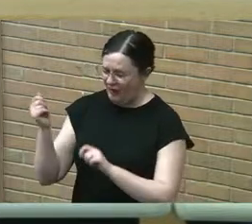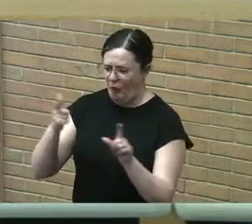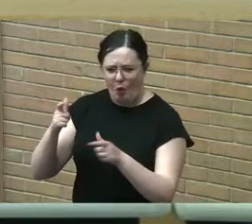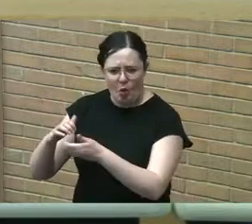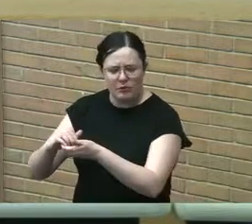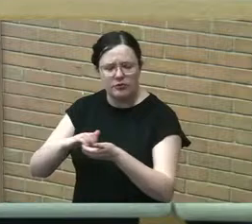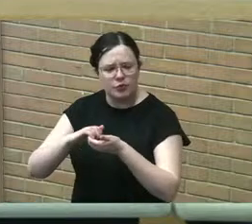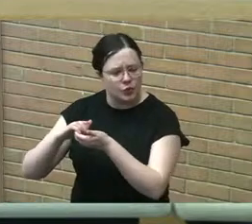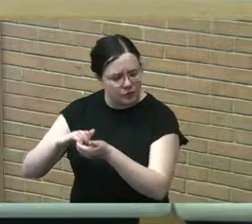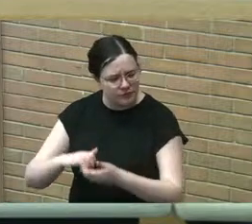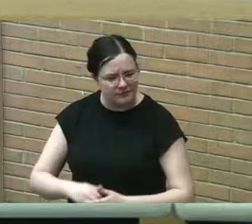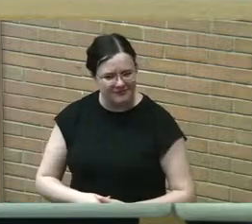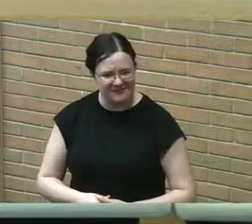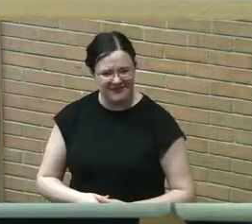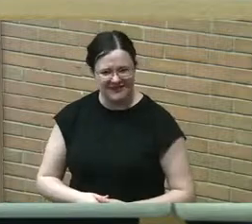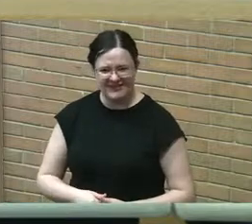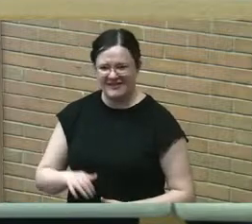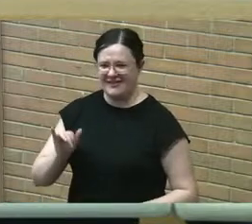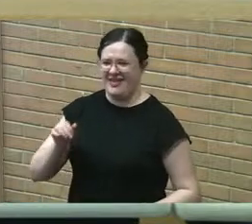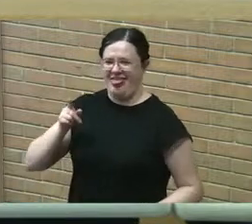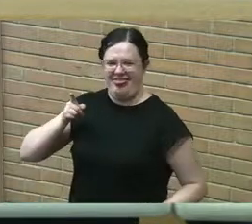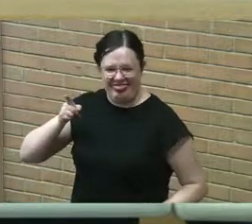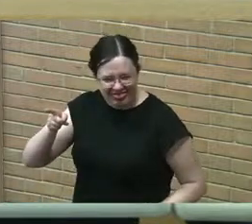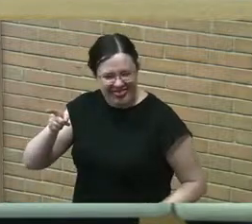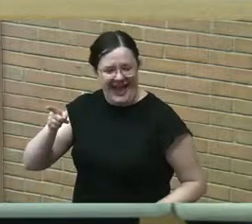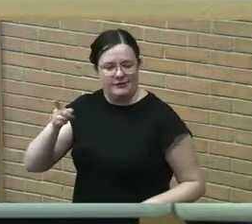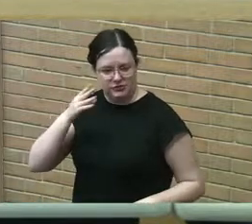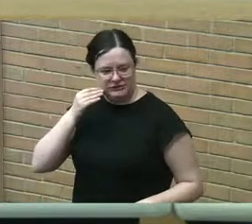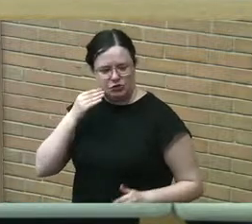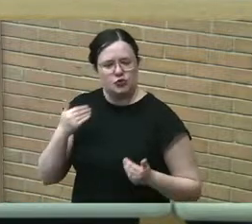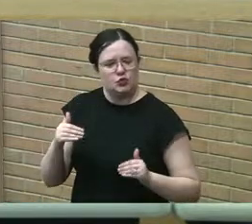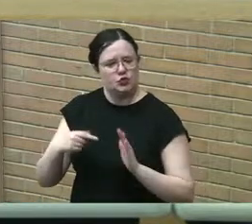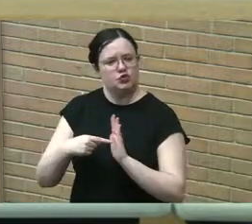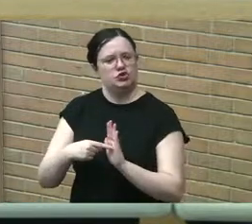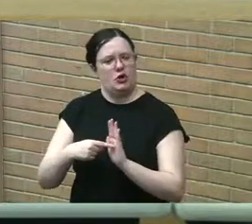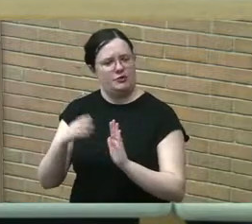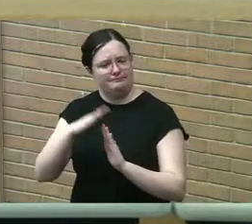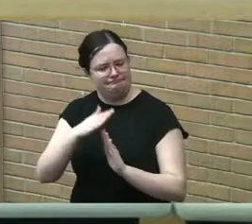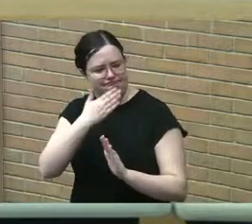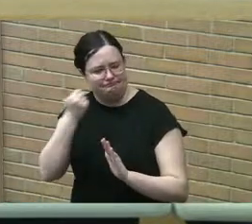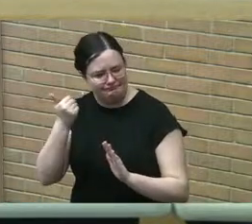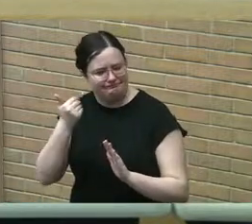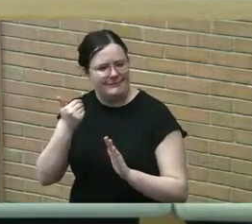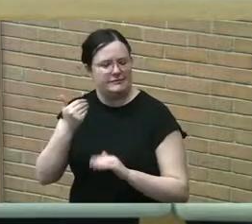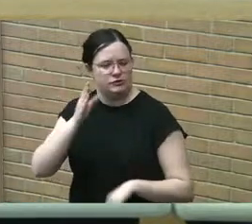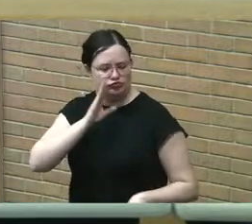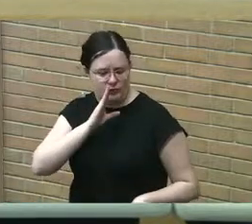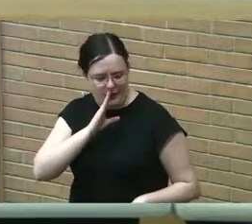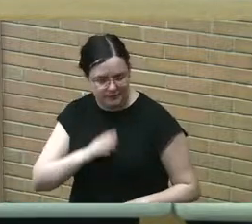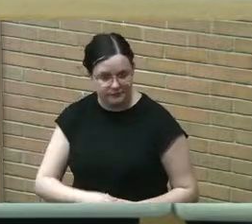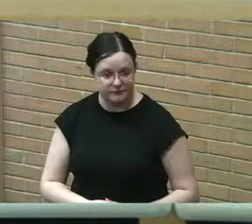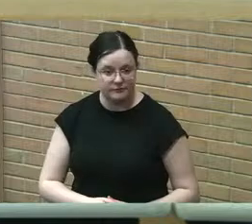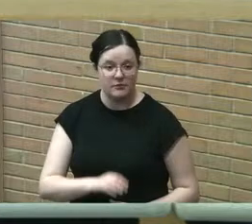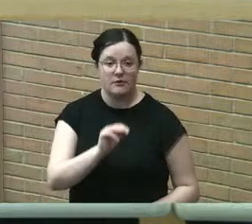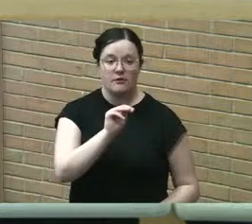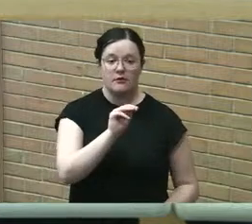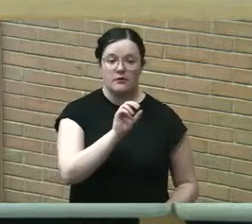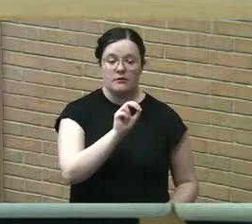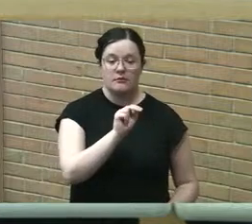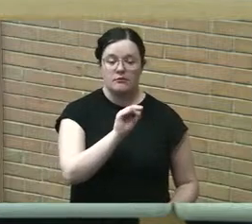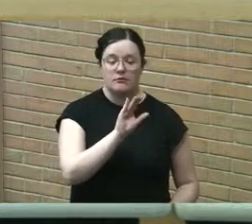That was the best of Brighton. When Monica Gabel and Dr. Rashid